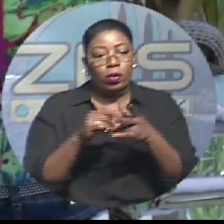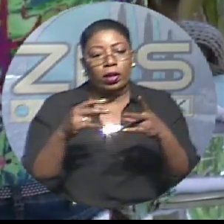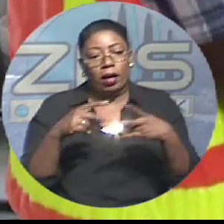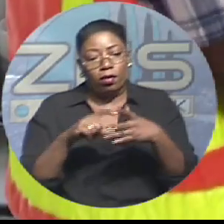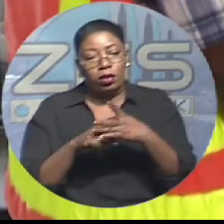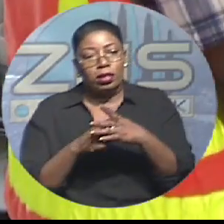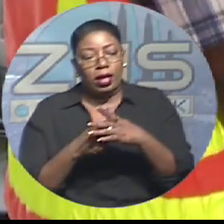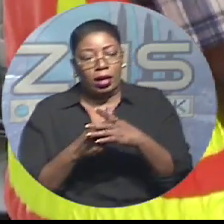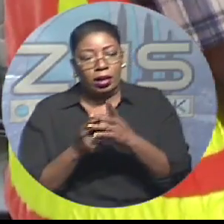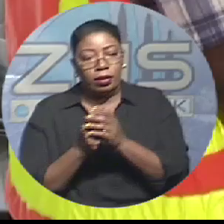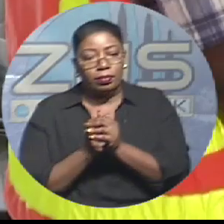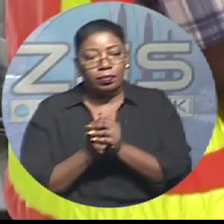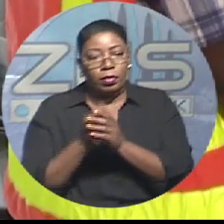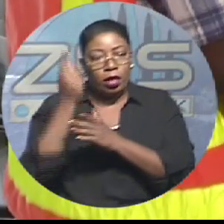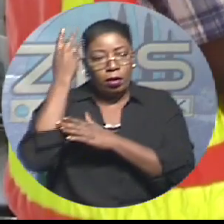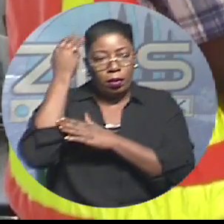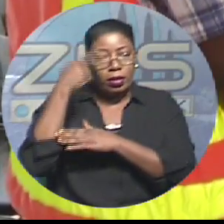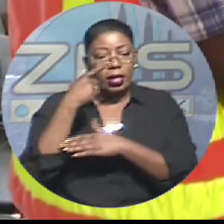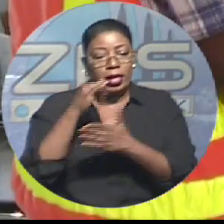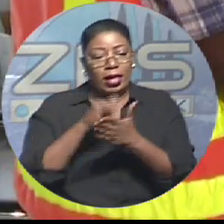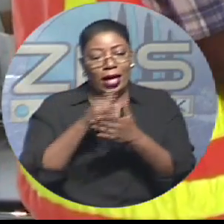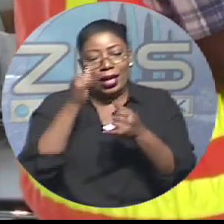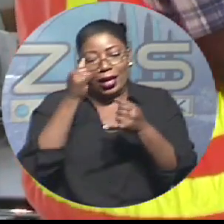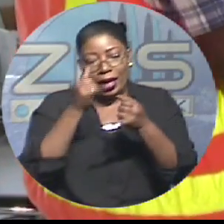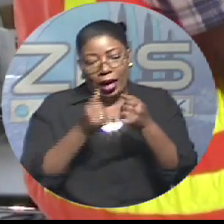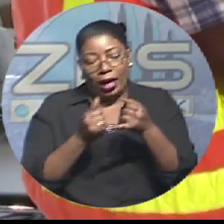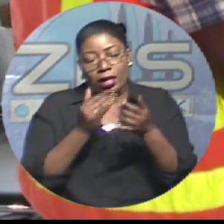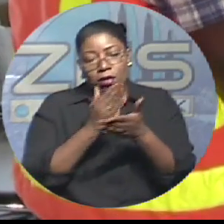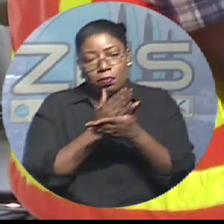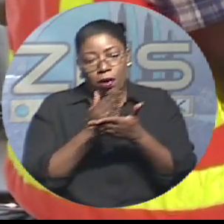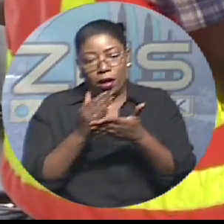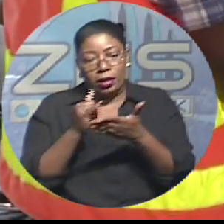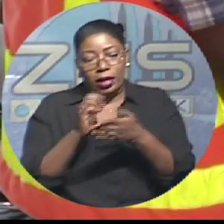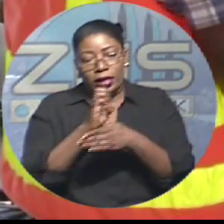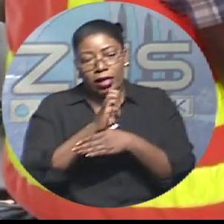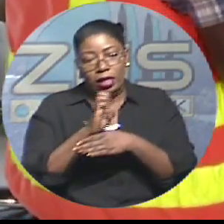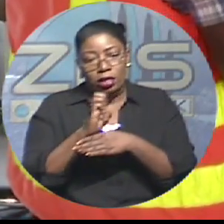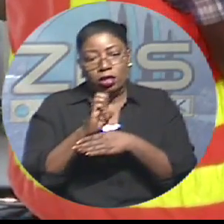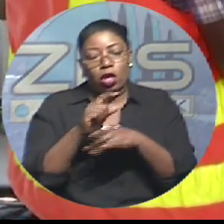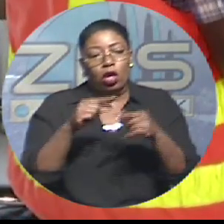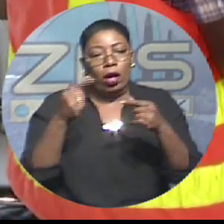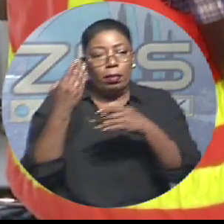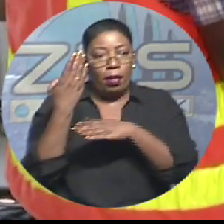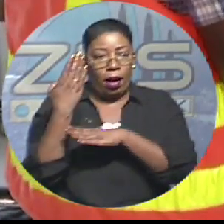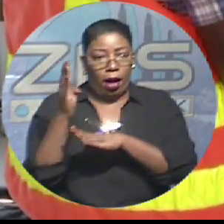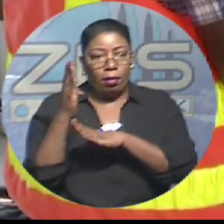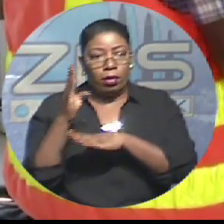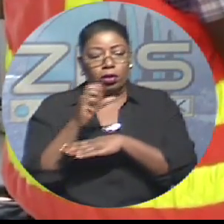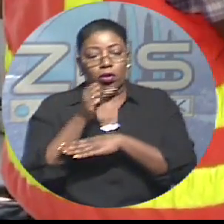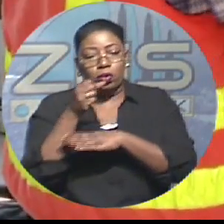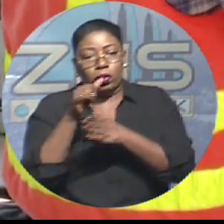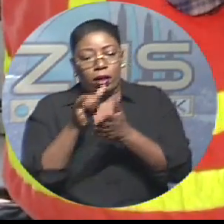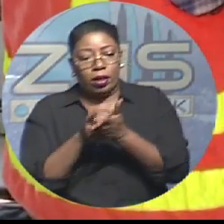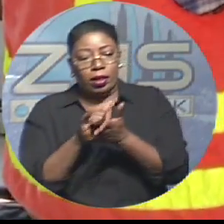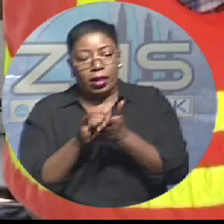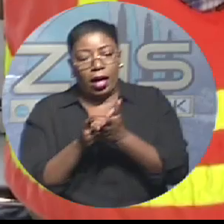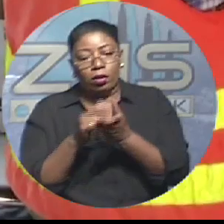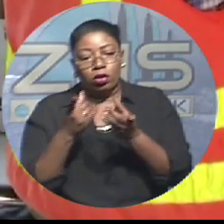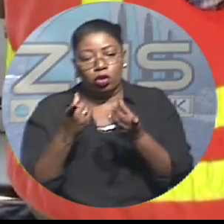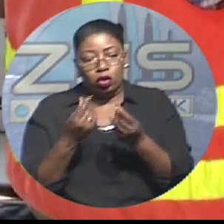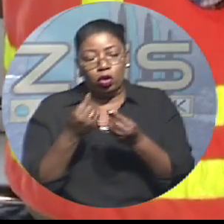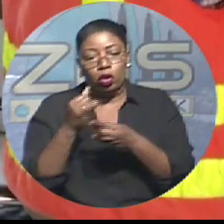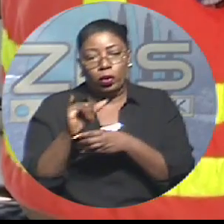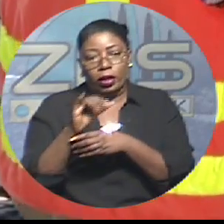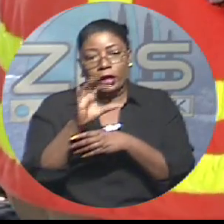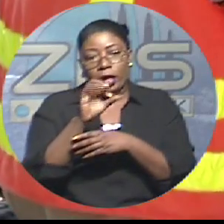establish. The Prime Minister says they are in the final stages of a port in East Grand Bahama, and so in his view, there is a real possibility of doing ferry